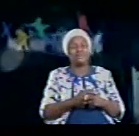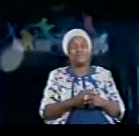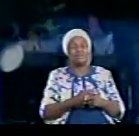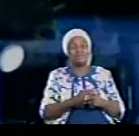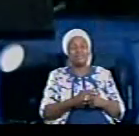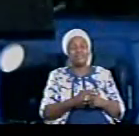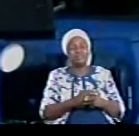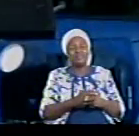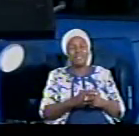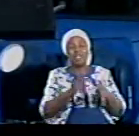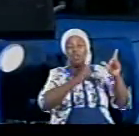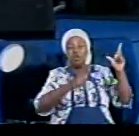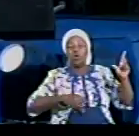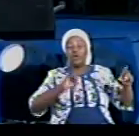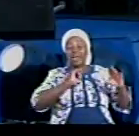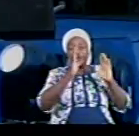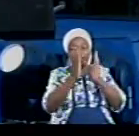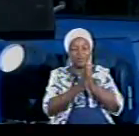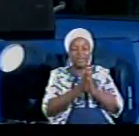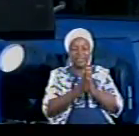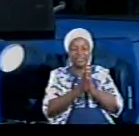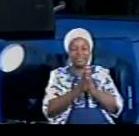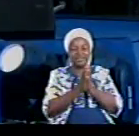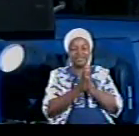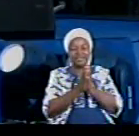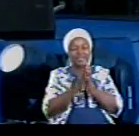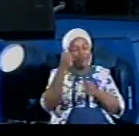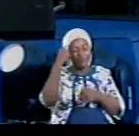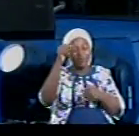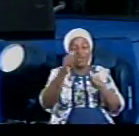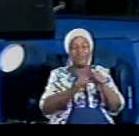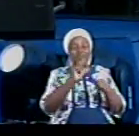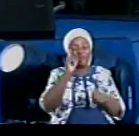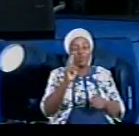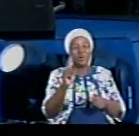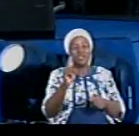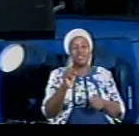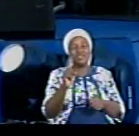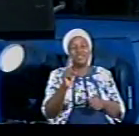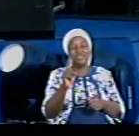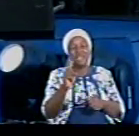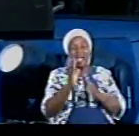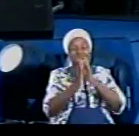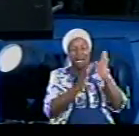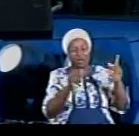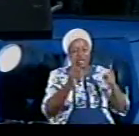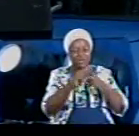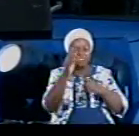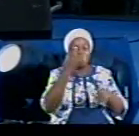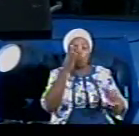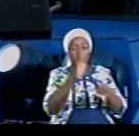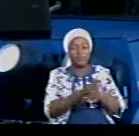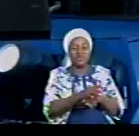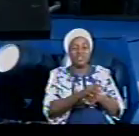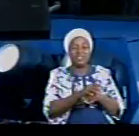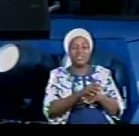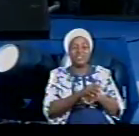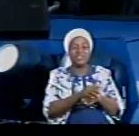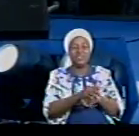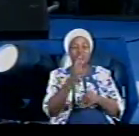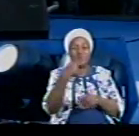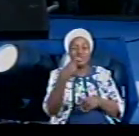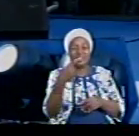Lord I pray for everyone according to your promise you said